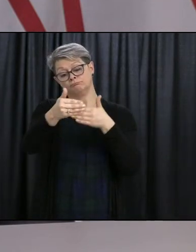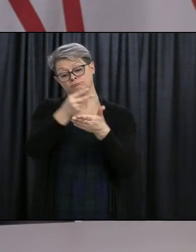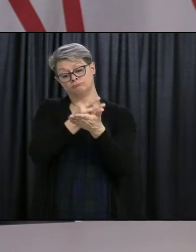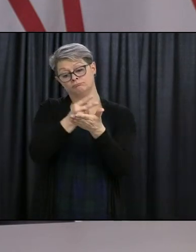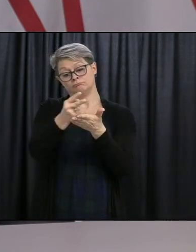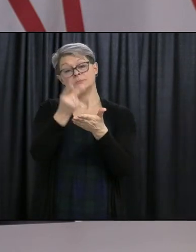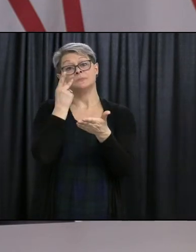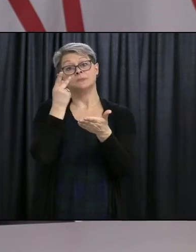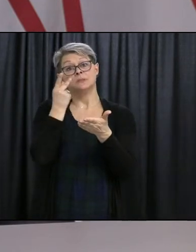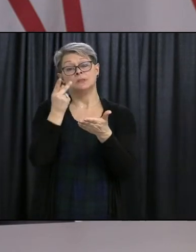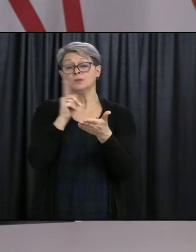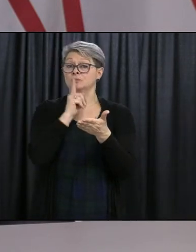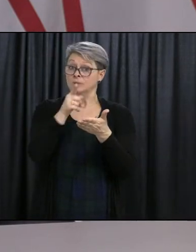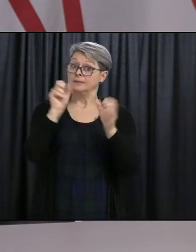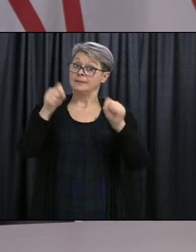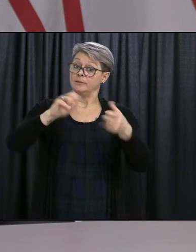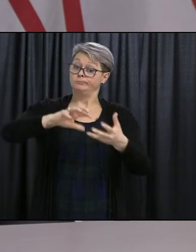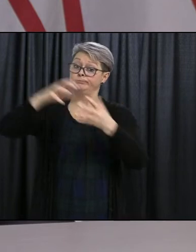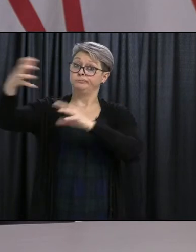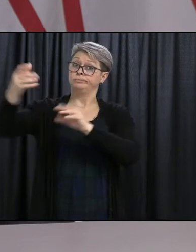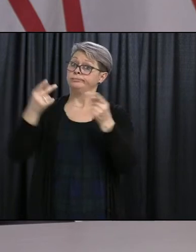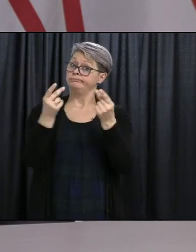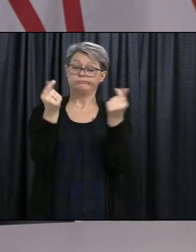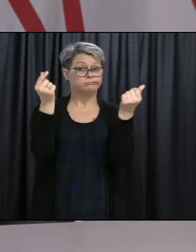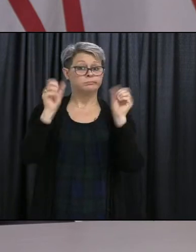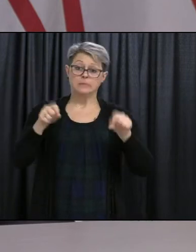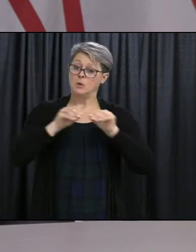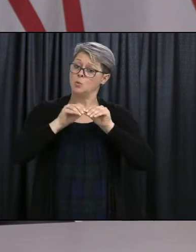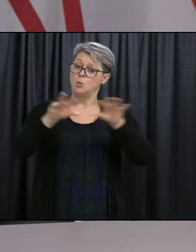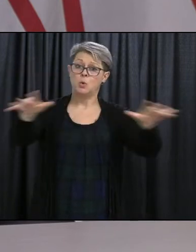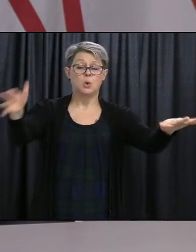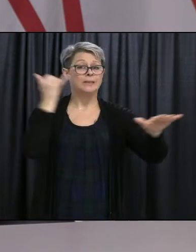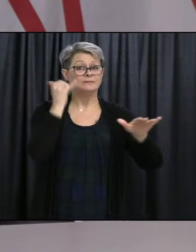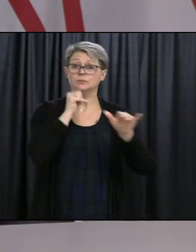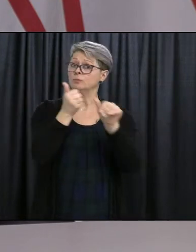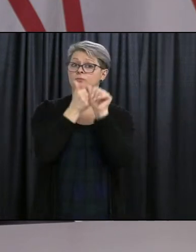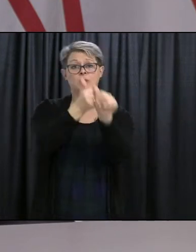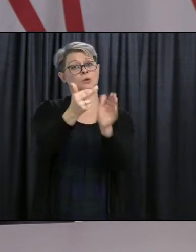get out of hand very quickly if we all don't play our part.